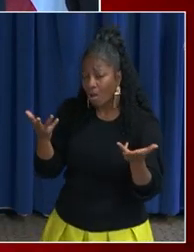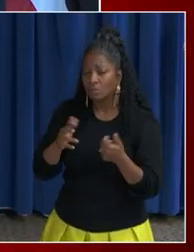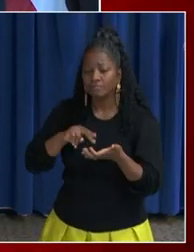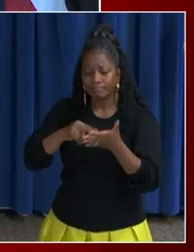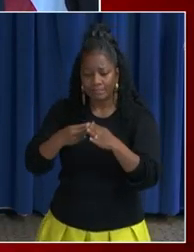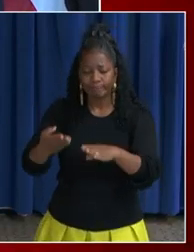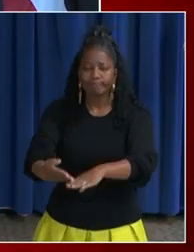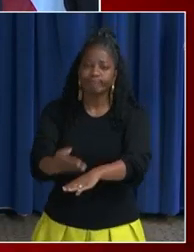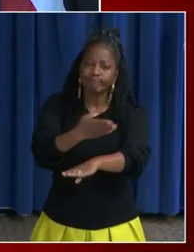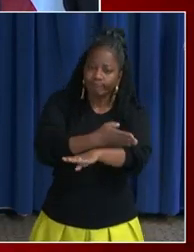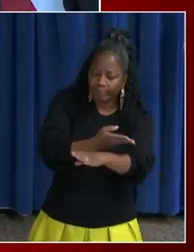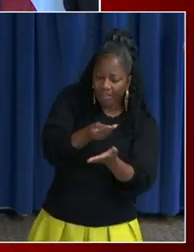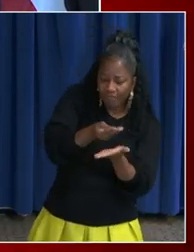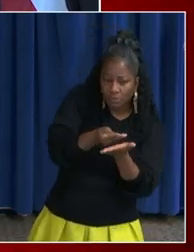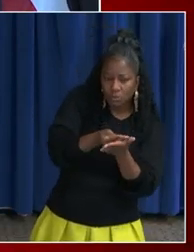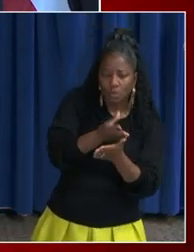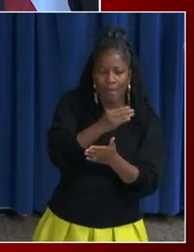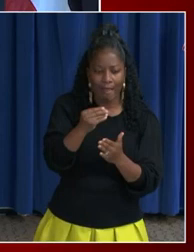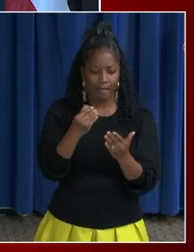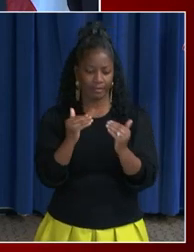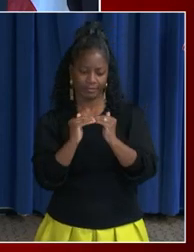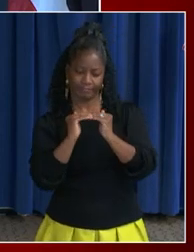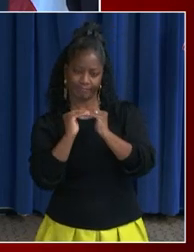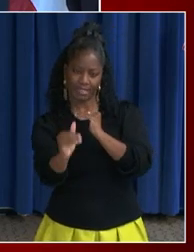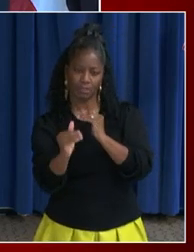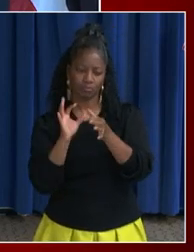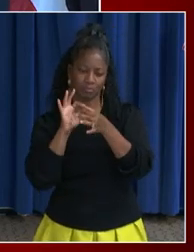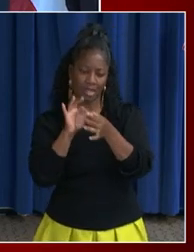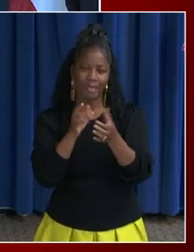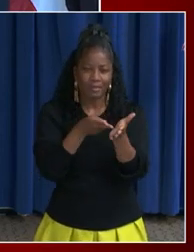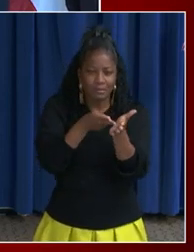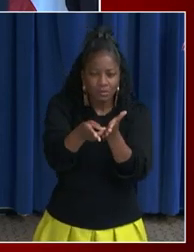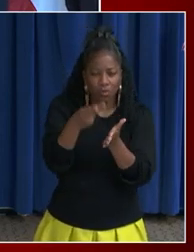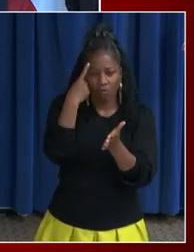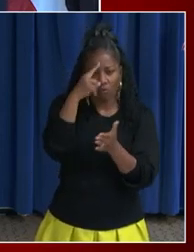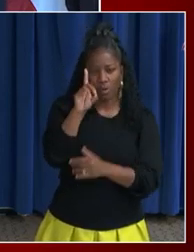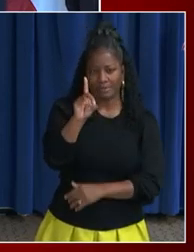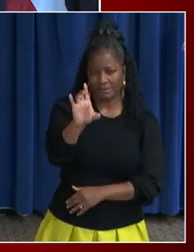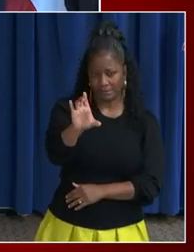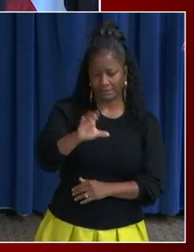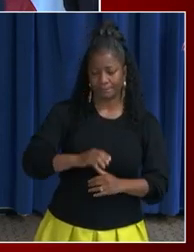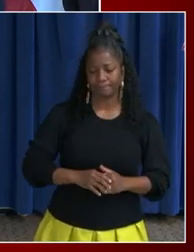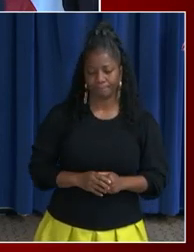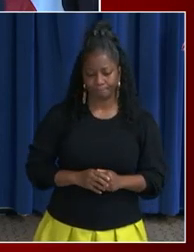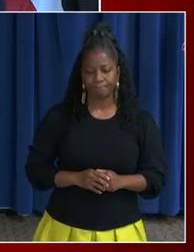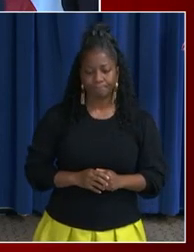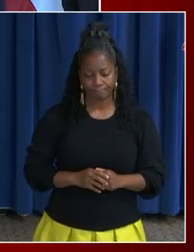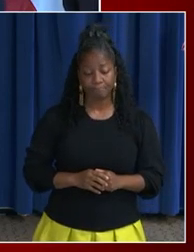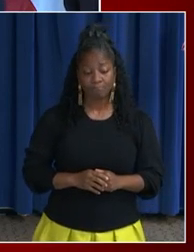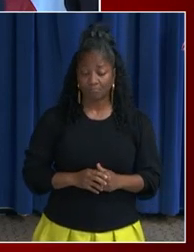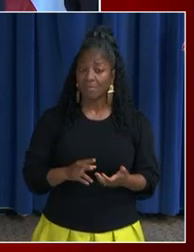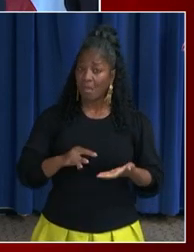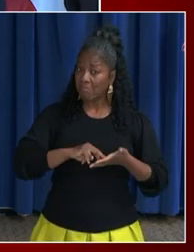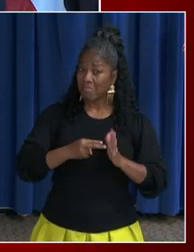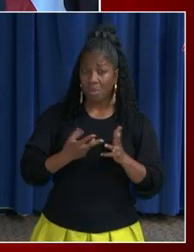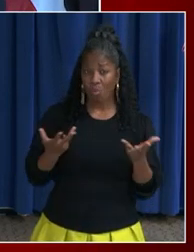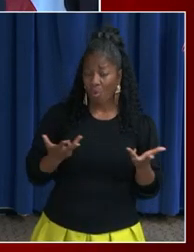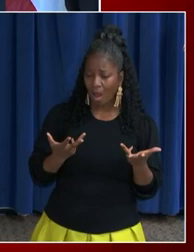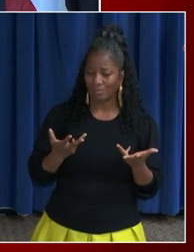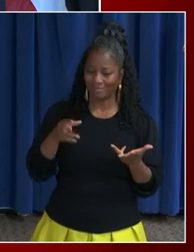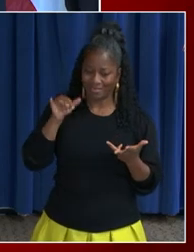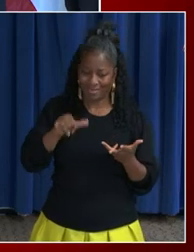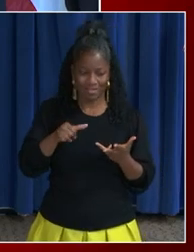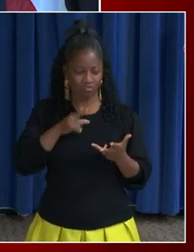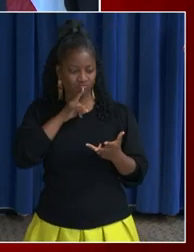fiscal and financial stability, accountability, and integrity of the district. And this speaks directly to my experience